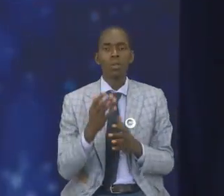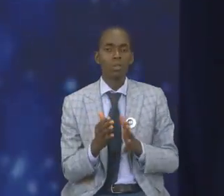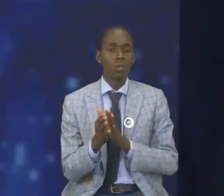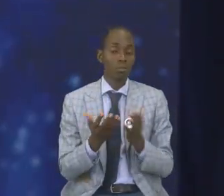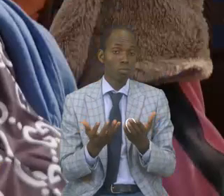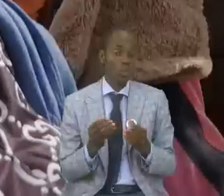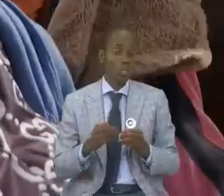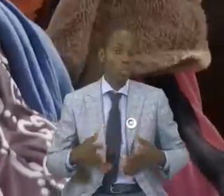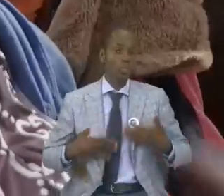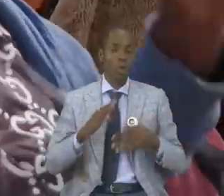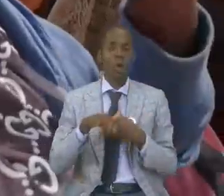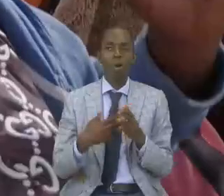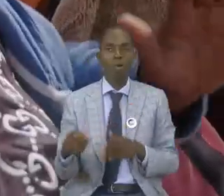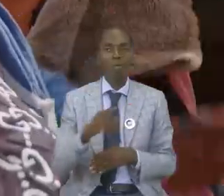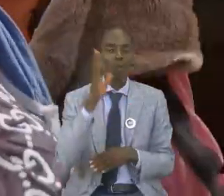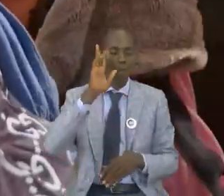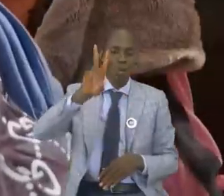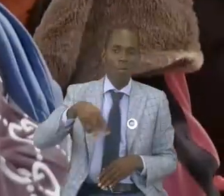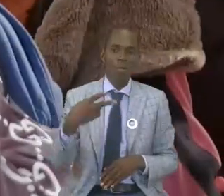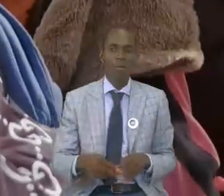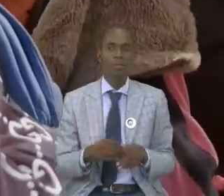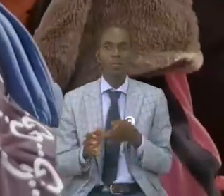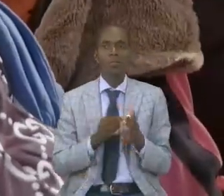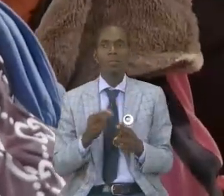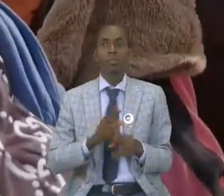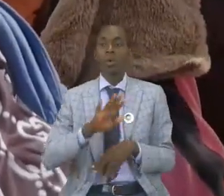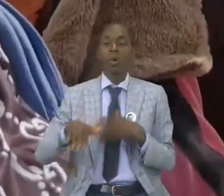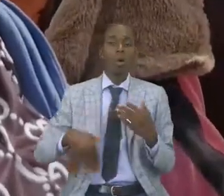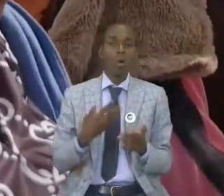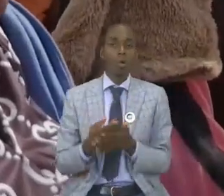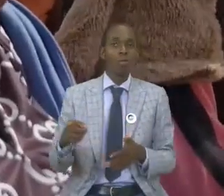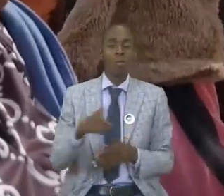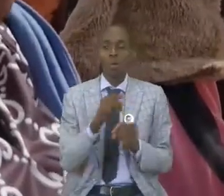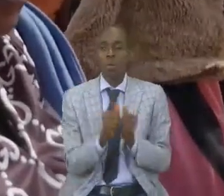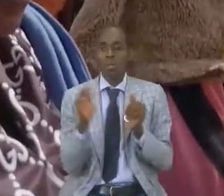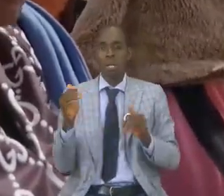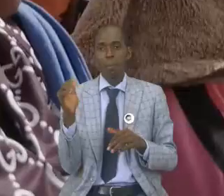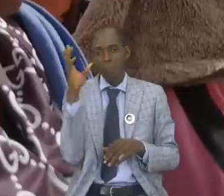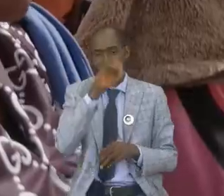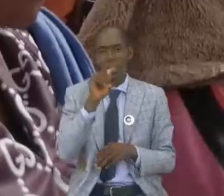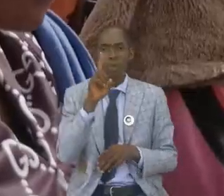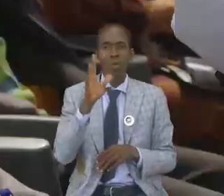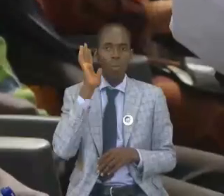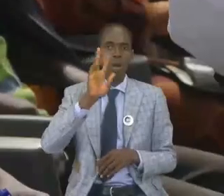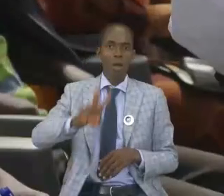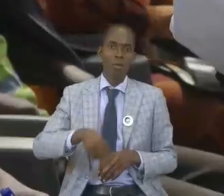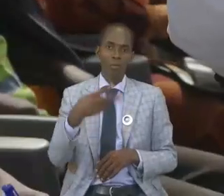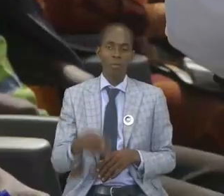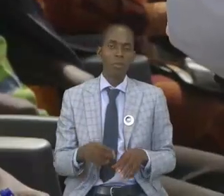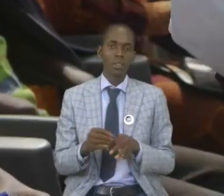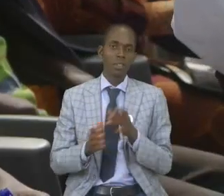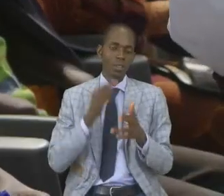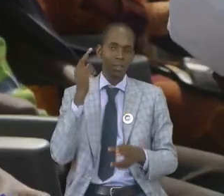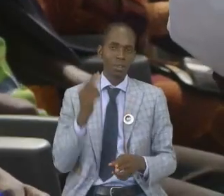them will come down. All of them without exception, they will come down in Jesus'